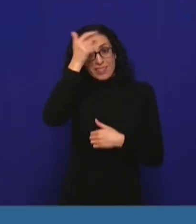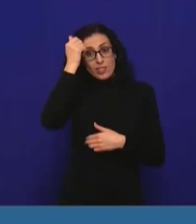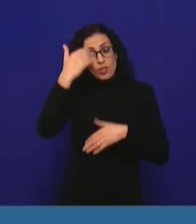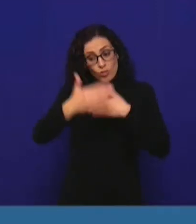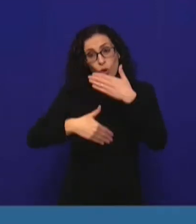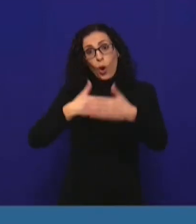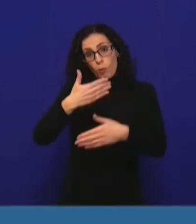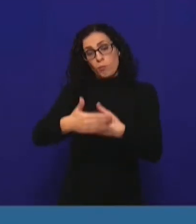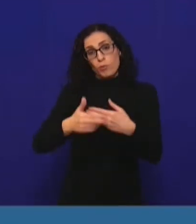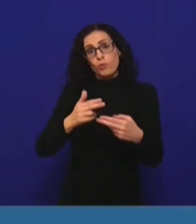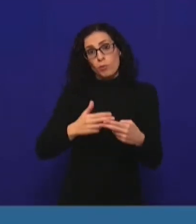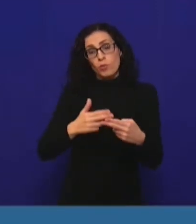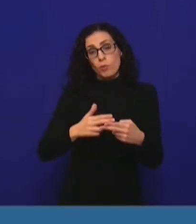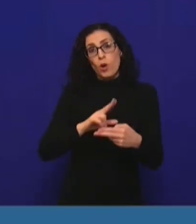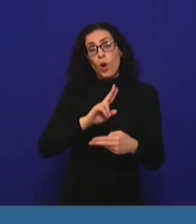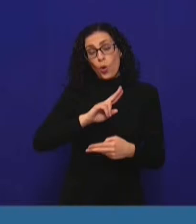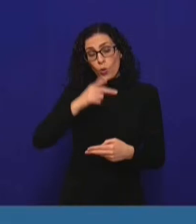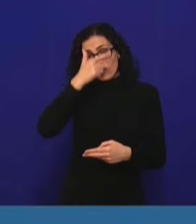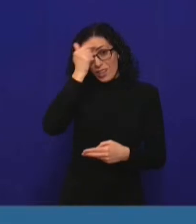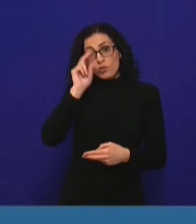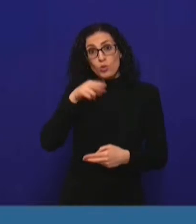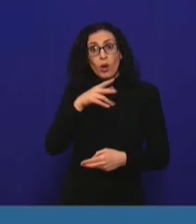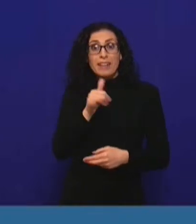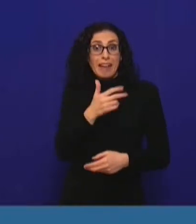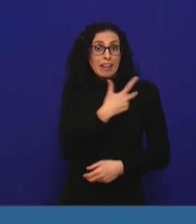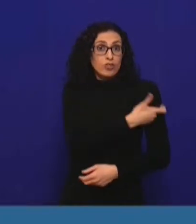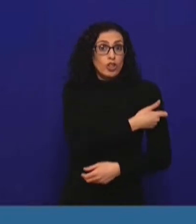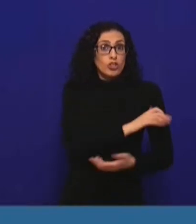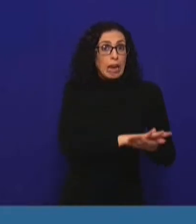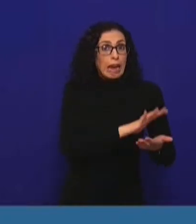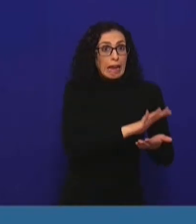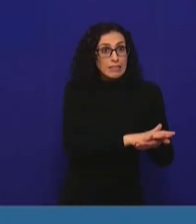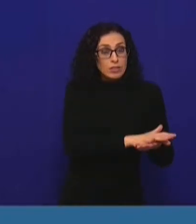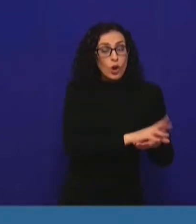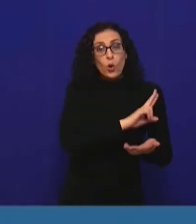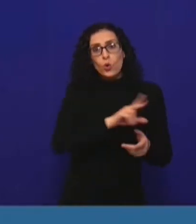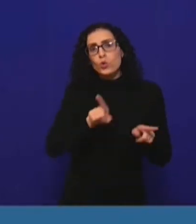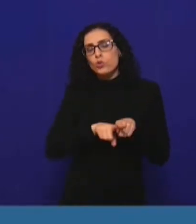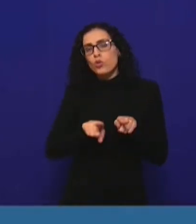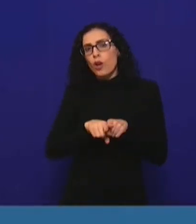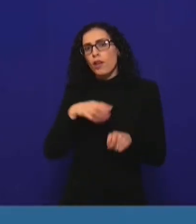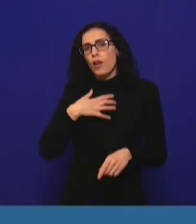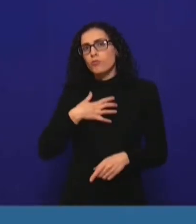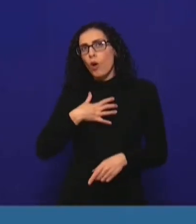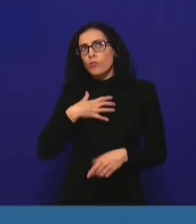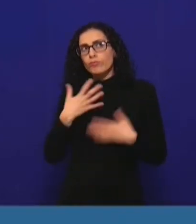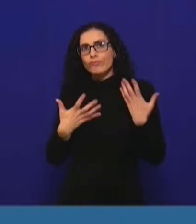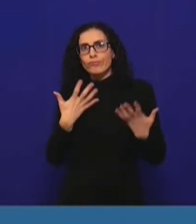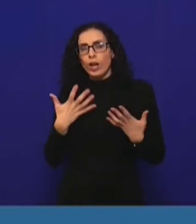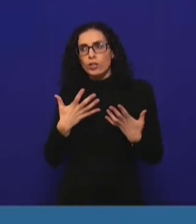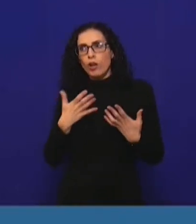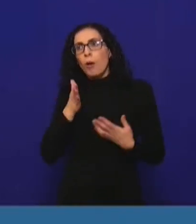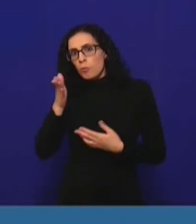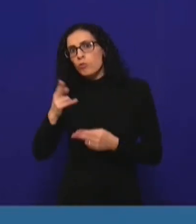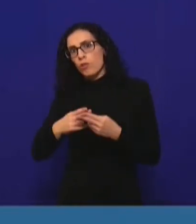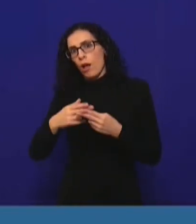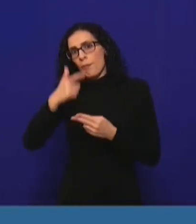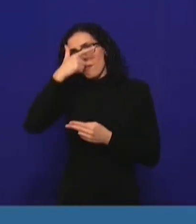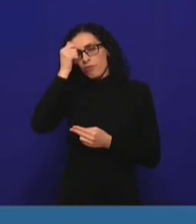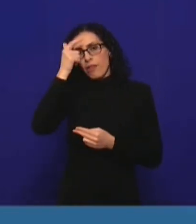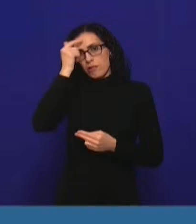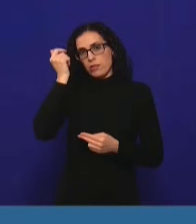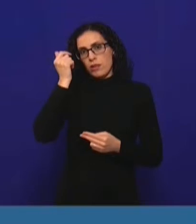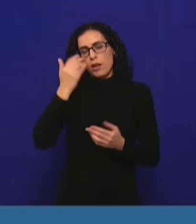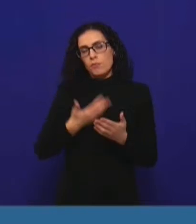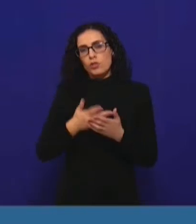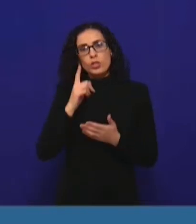in-nies li anka jkunu tlaqmu diġà. Huwa importanti li kull min ikollu xi sintomi jiġi jagħmel it-test ħalli aħna nkun nistgħu naraw